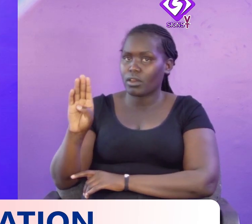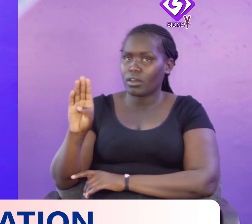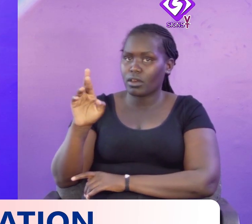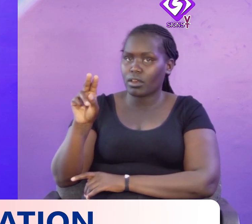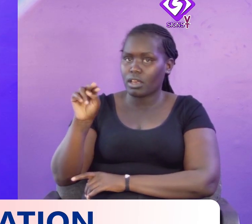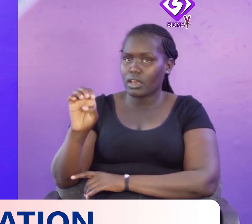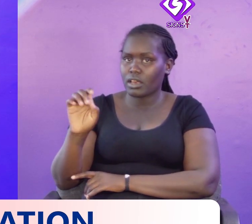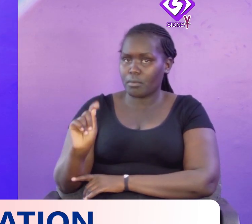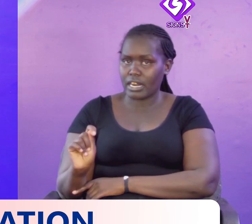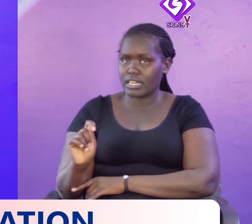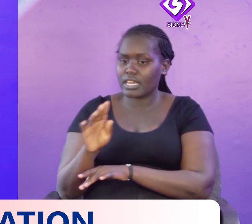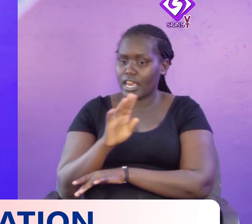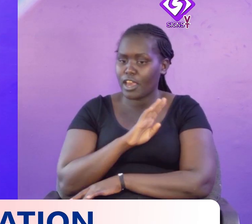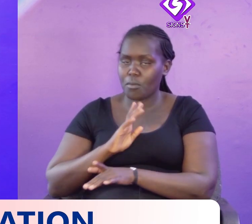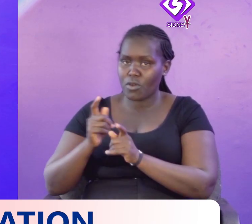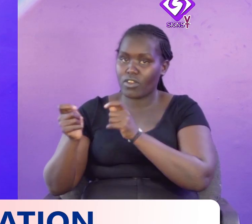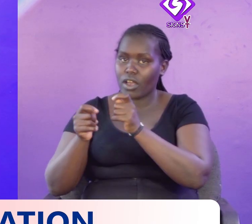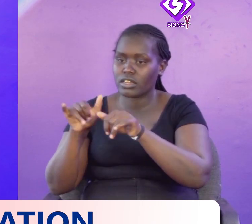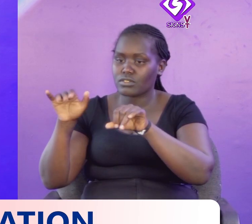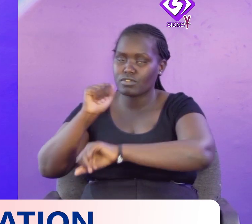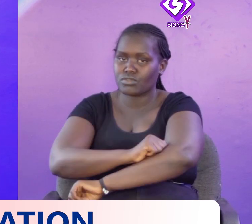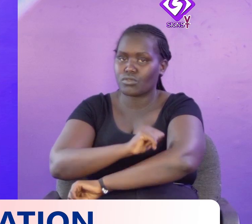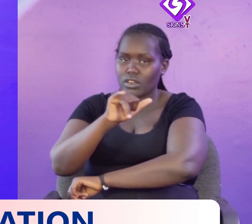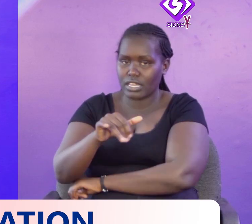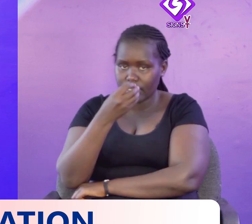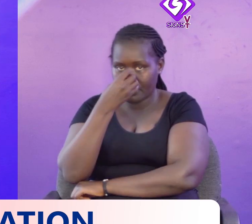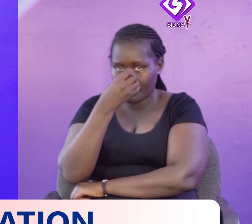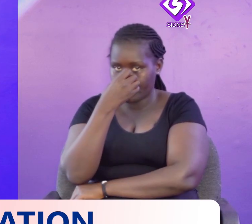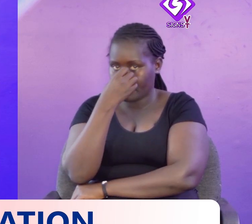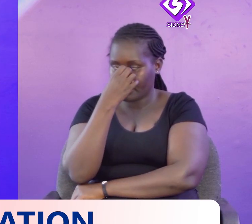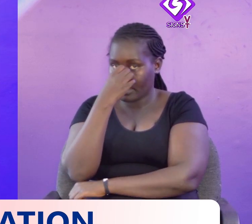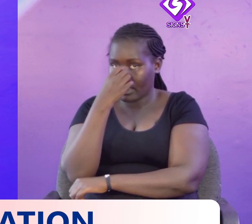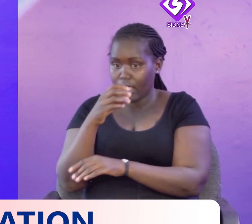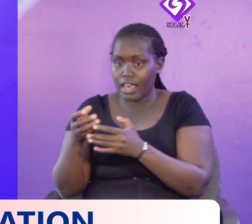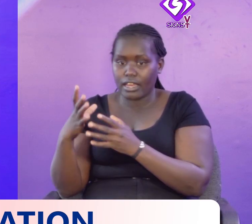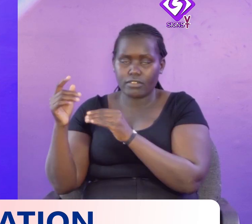the chairman of the board of governors of that school. I left that school and joined Kakamega